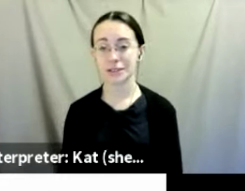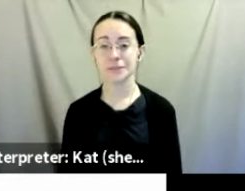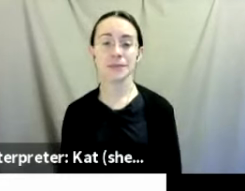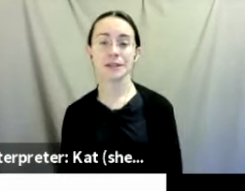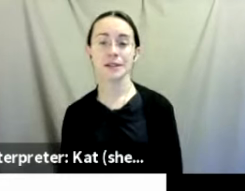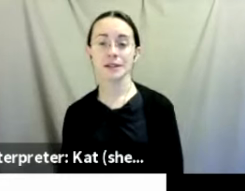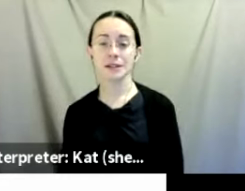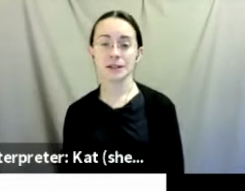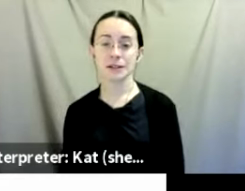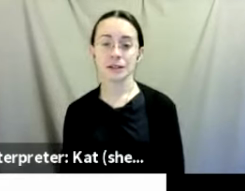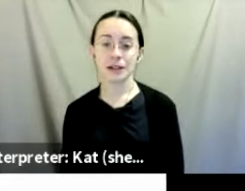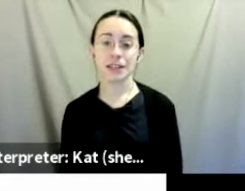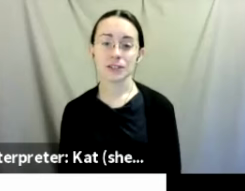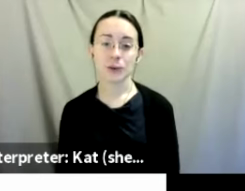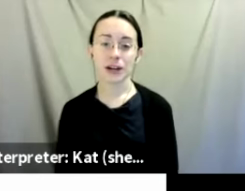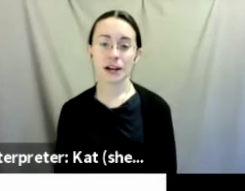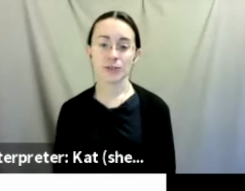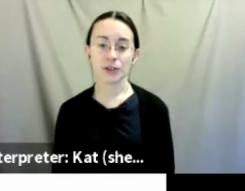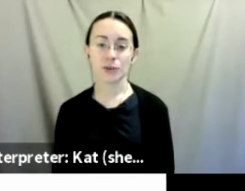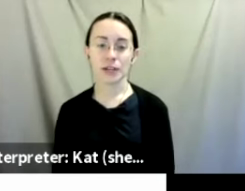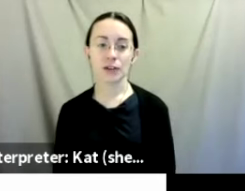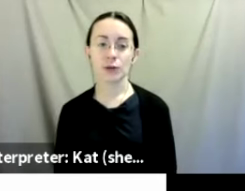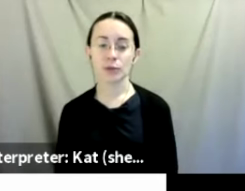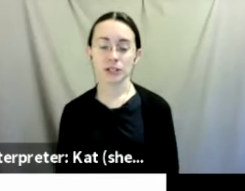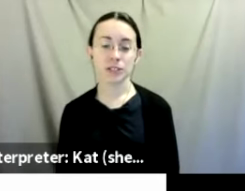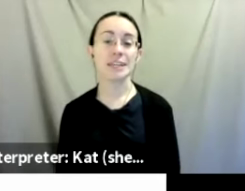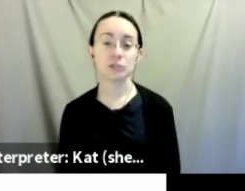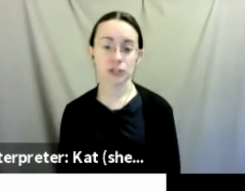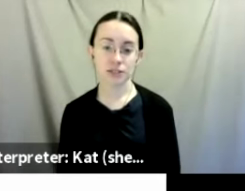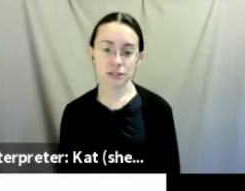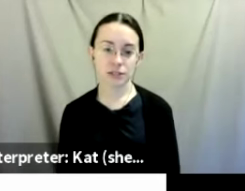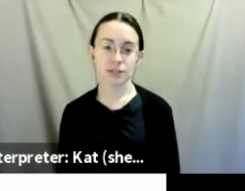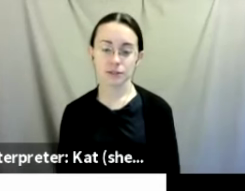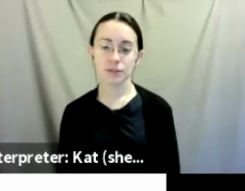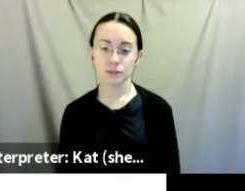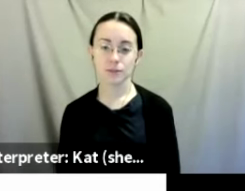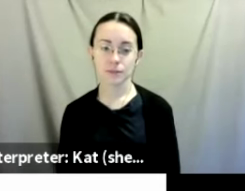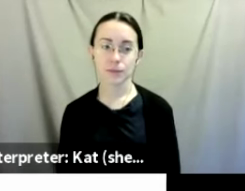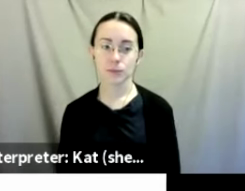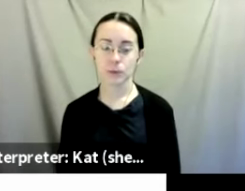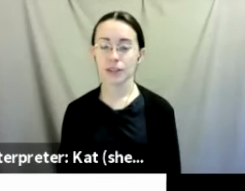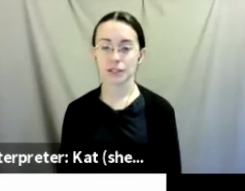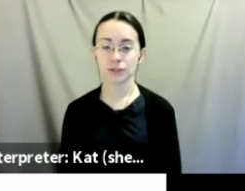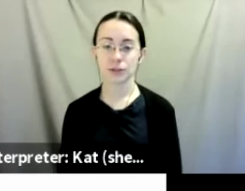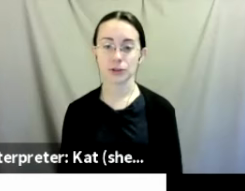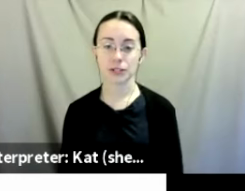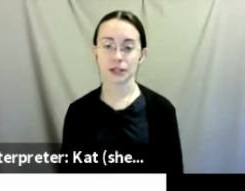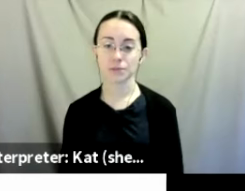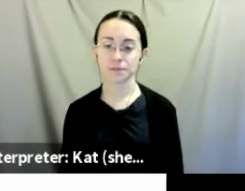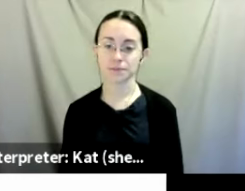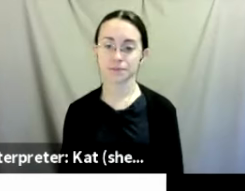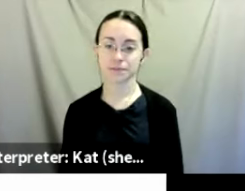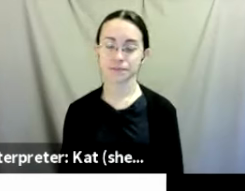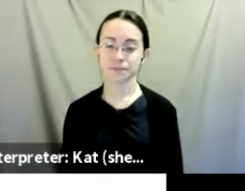online. And that's why I feel that we have reproductive injustice within the deaf